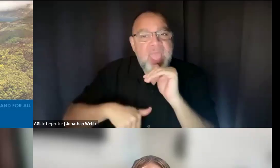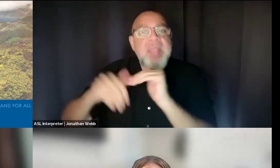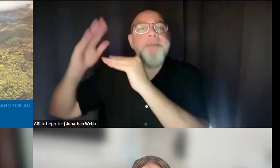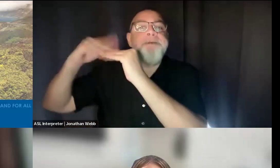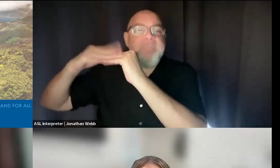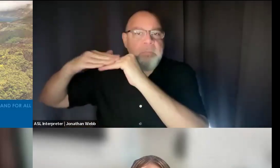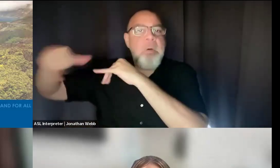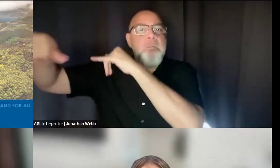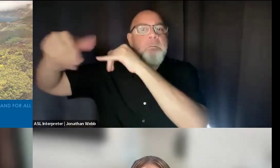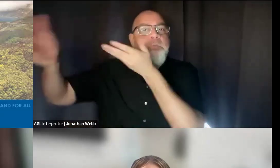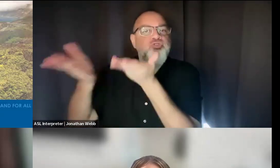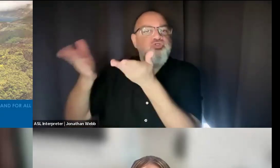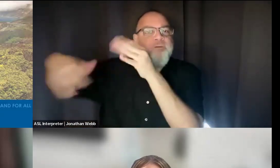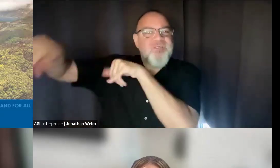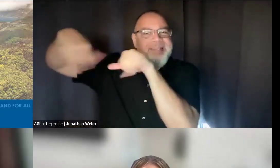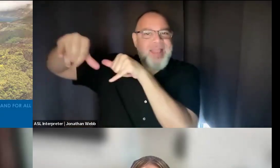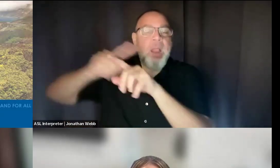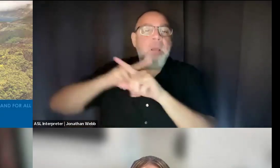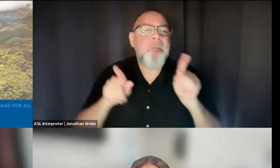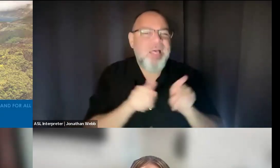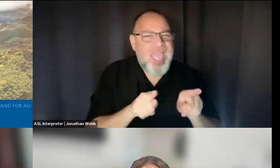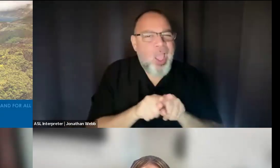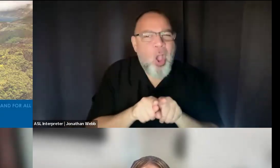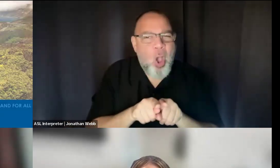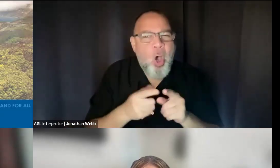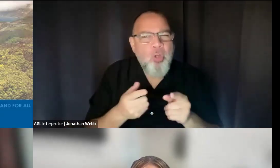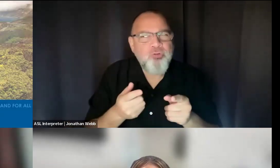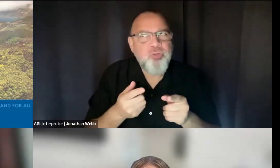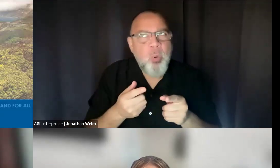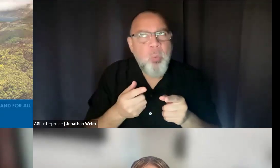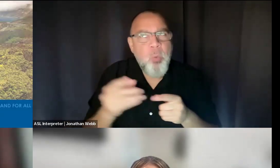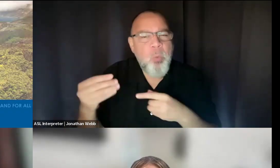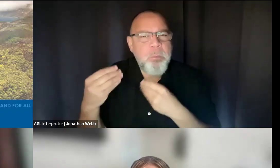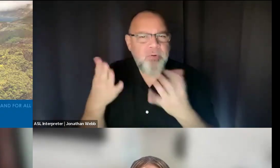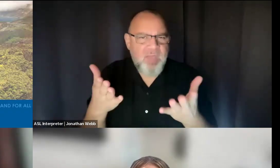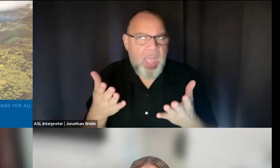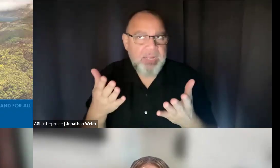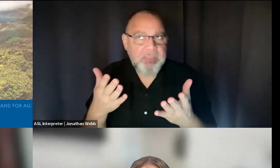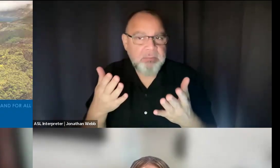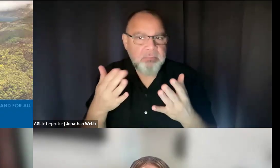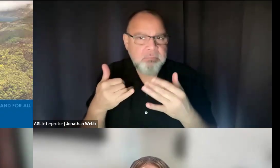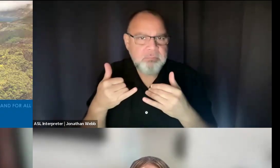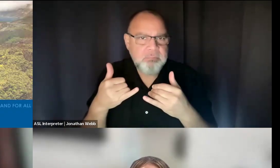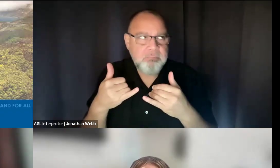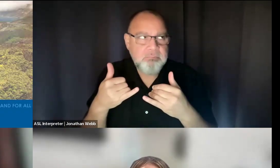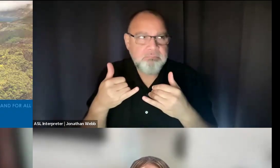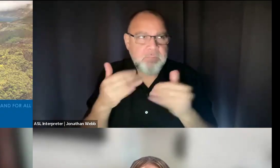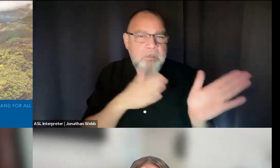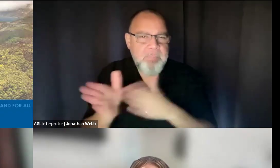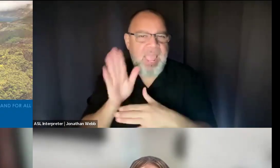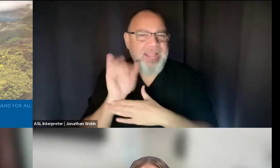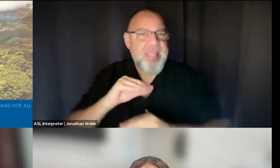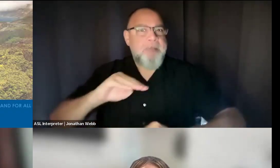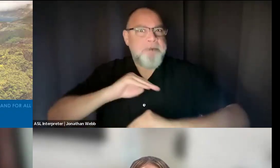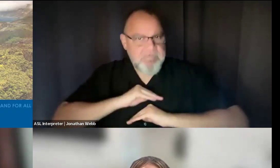offer plans that meet or exceed the minimum service standards, which also receive an exemption. So that's why you